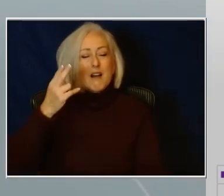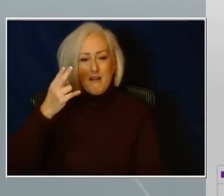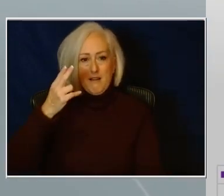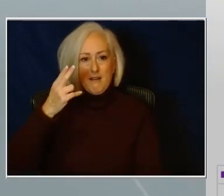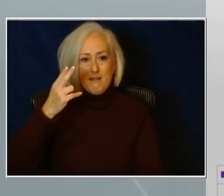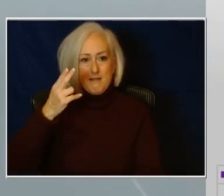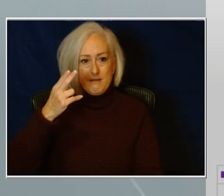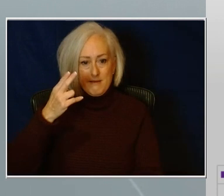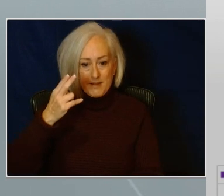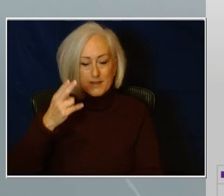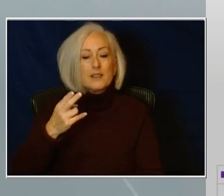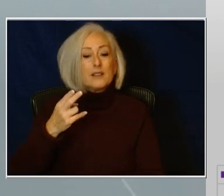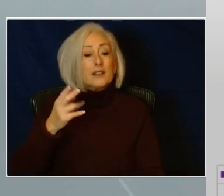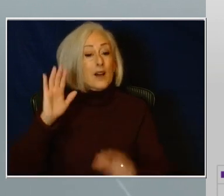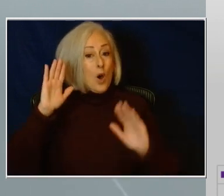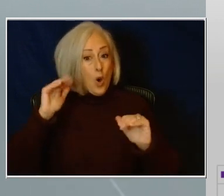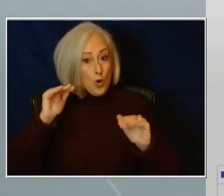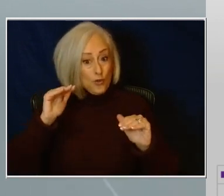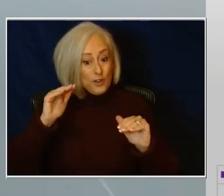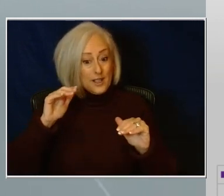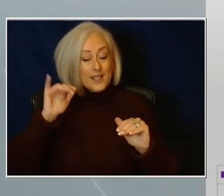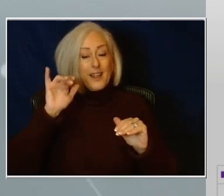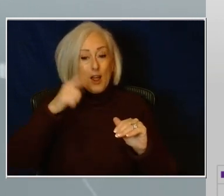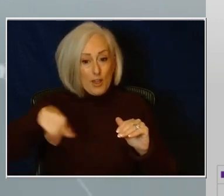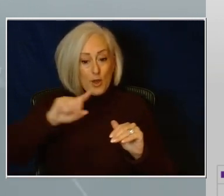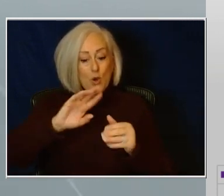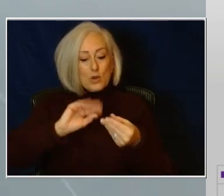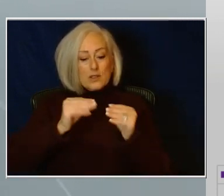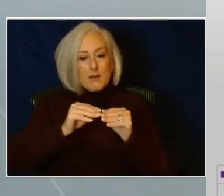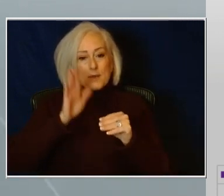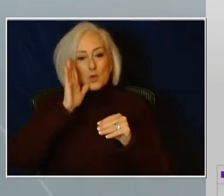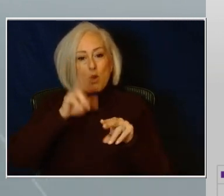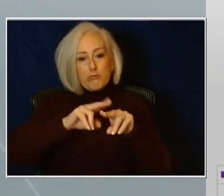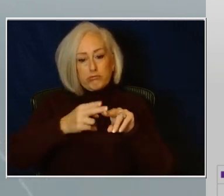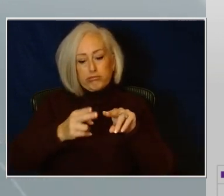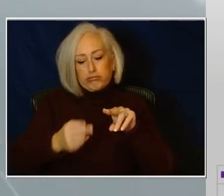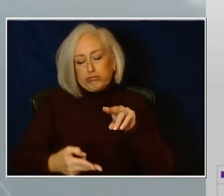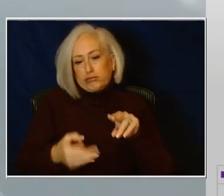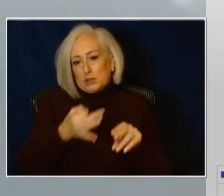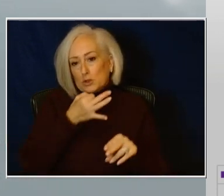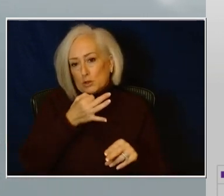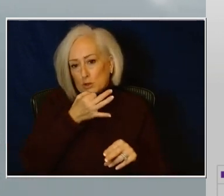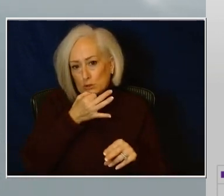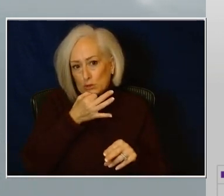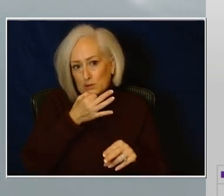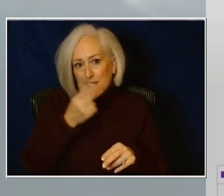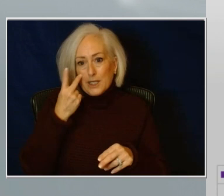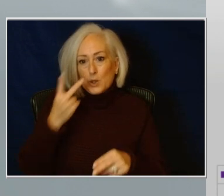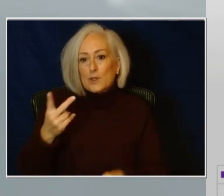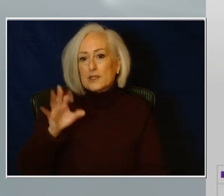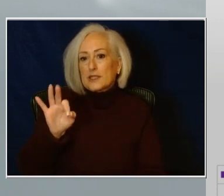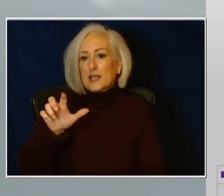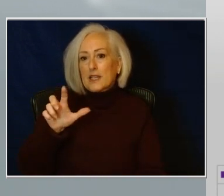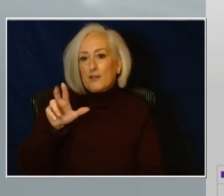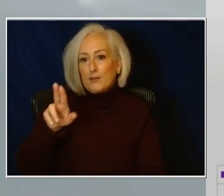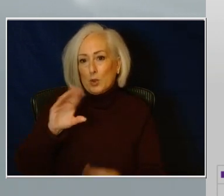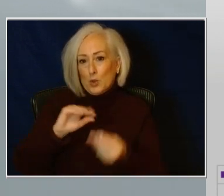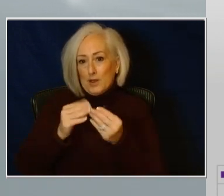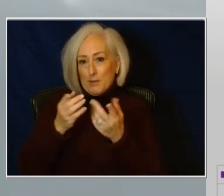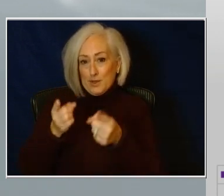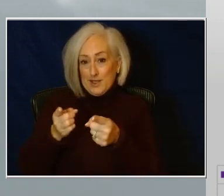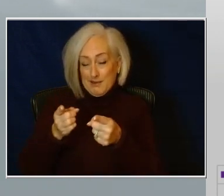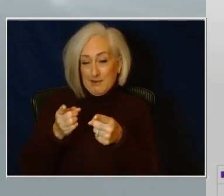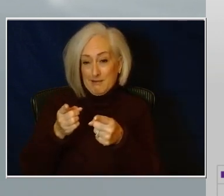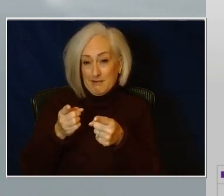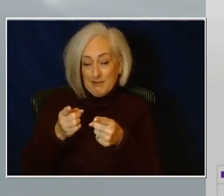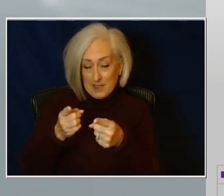that surge is decreasing. And you can see here, these are our influenza positive tests here at the health system, and you can see that over the last